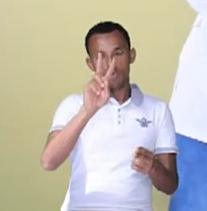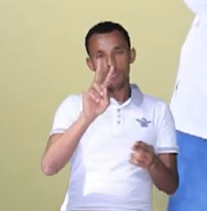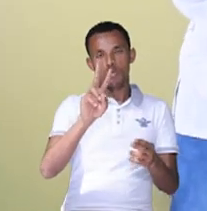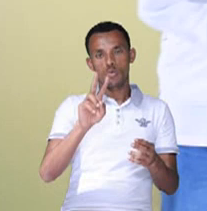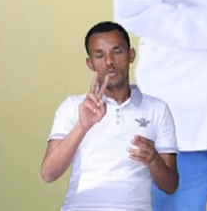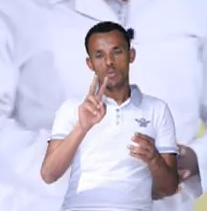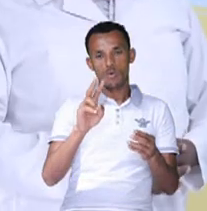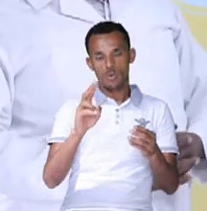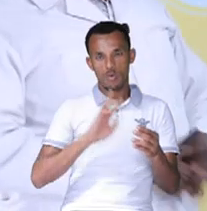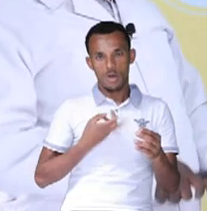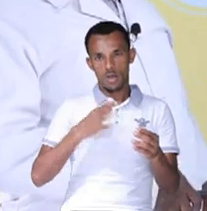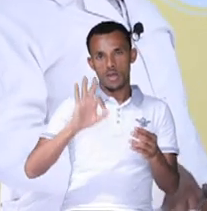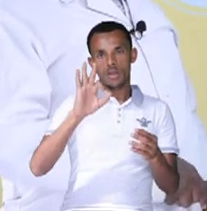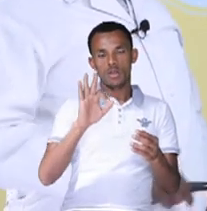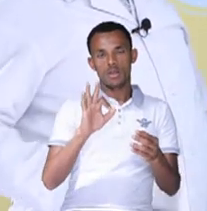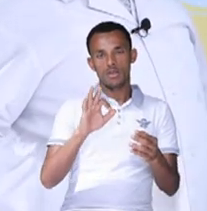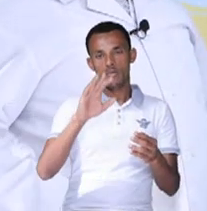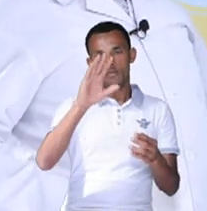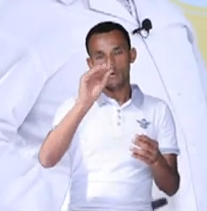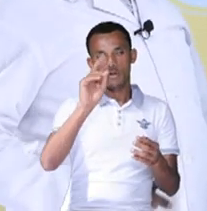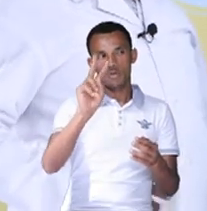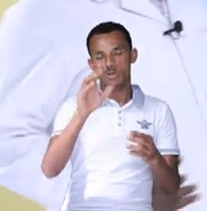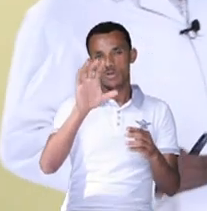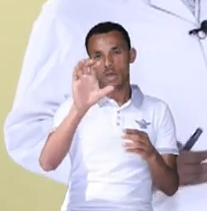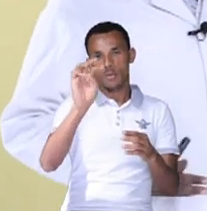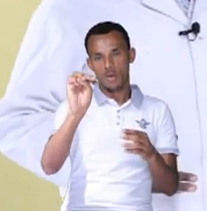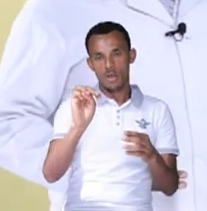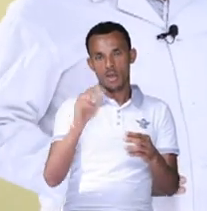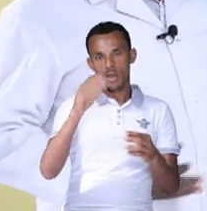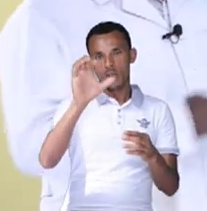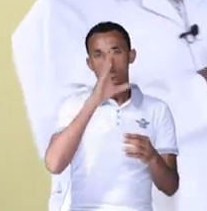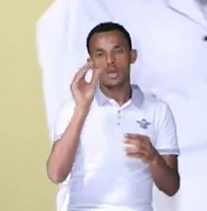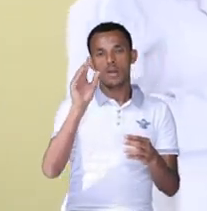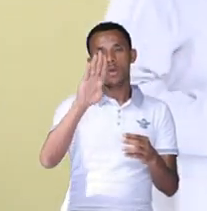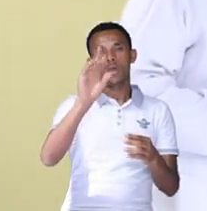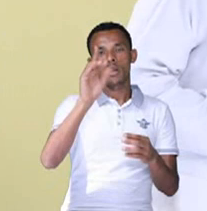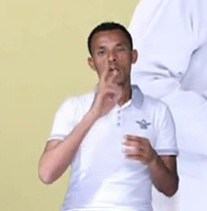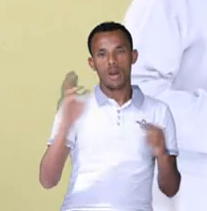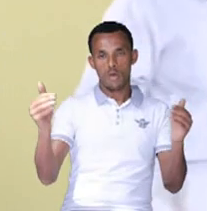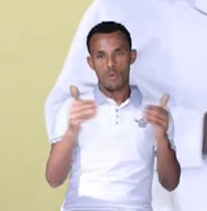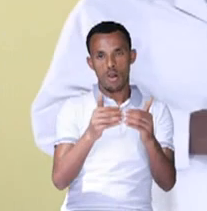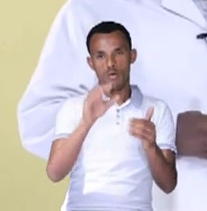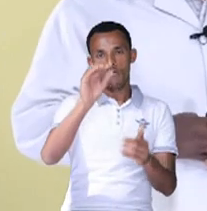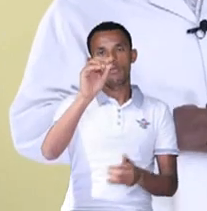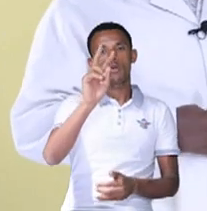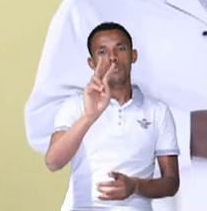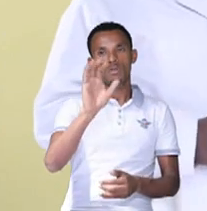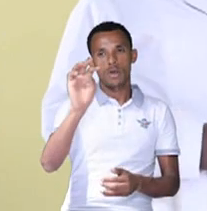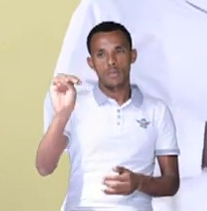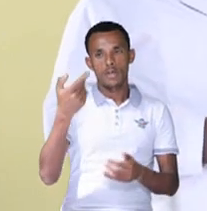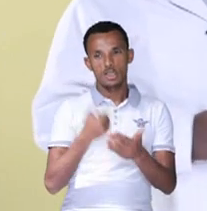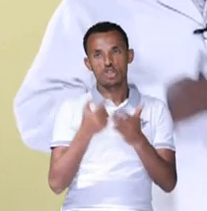get again 52 centimeters. Finally, therefore, AC and BD are equal 52 centimeters.